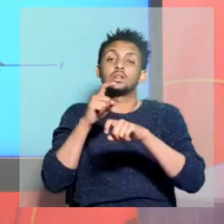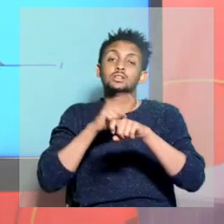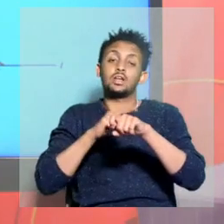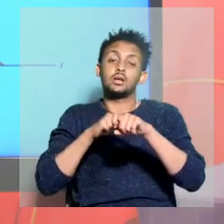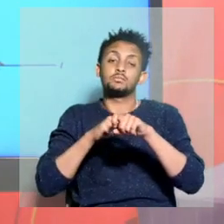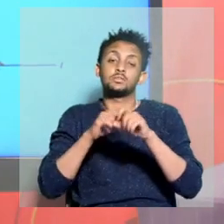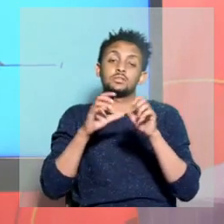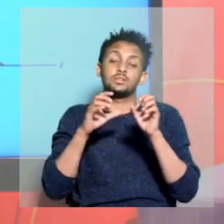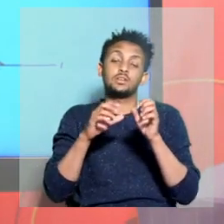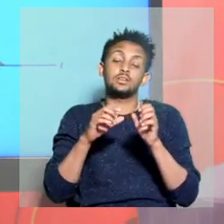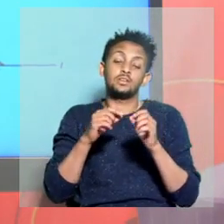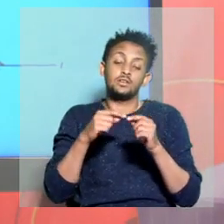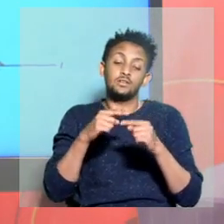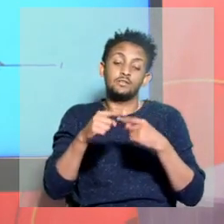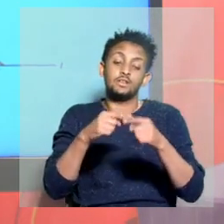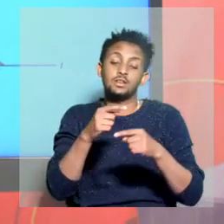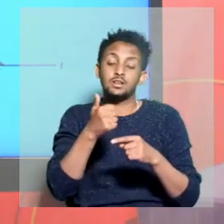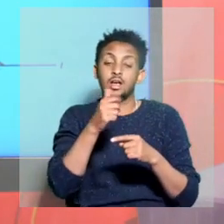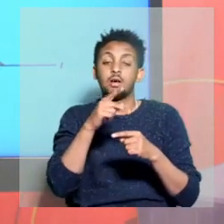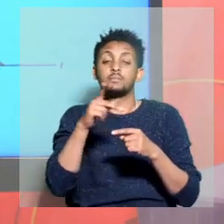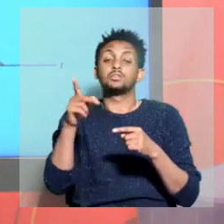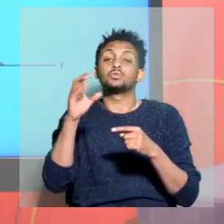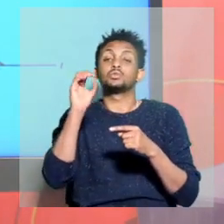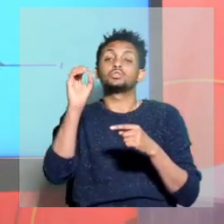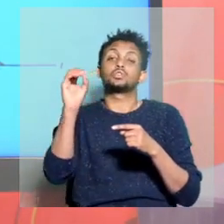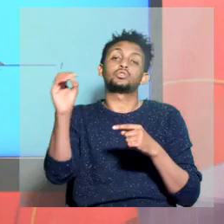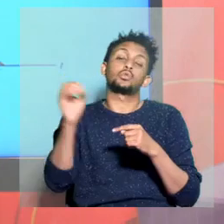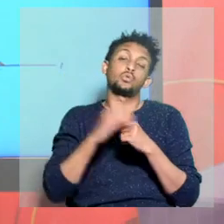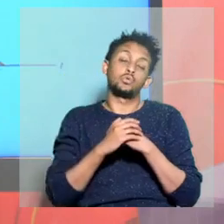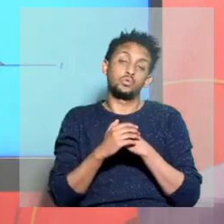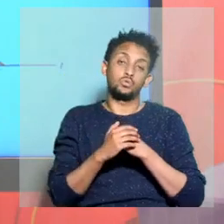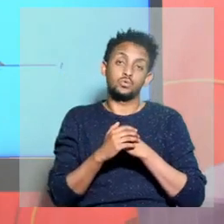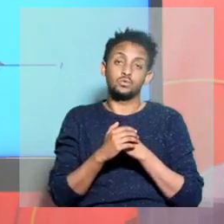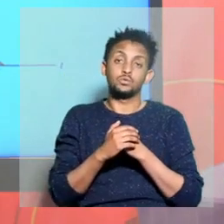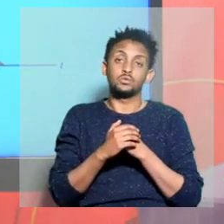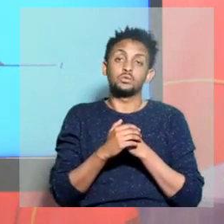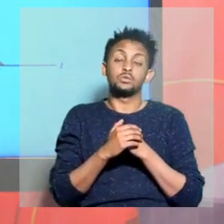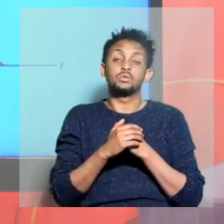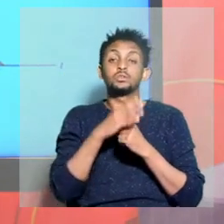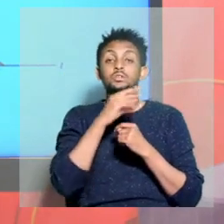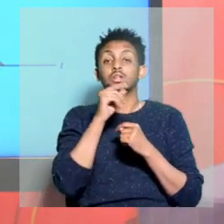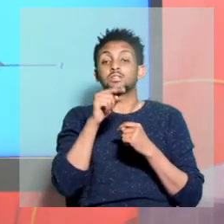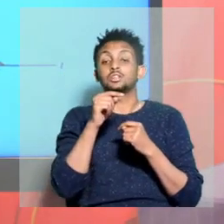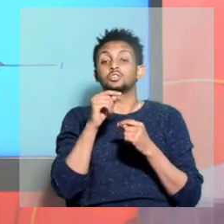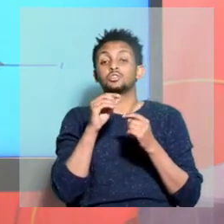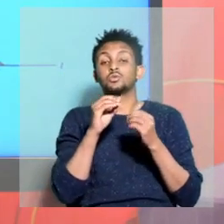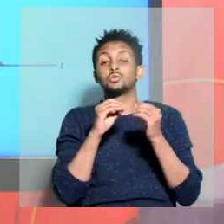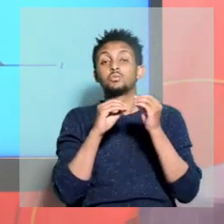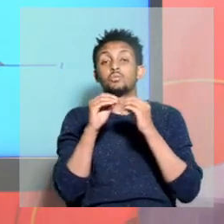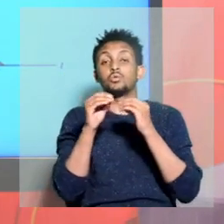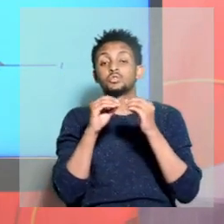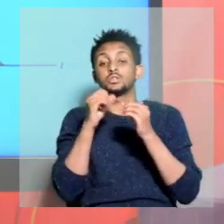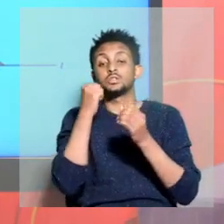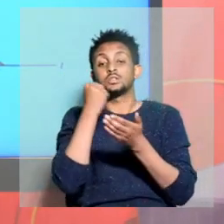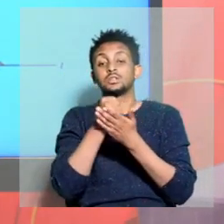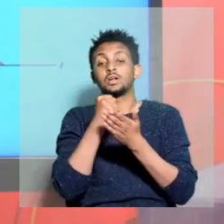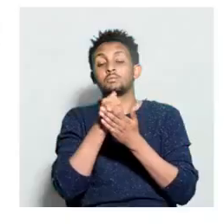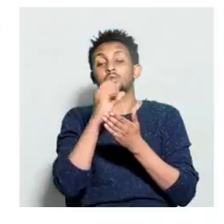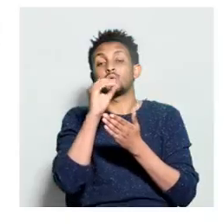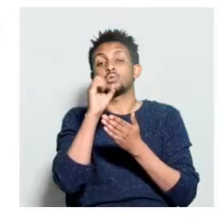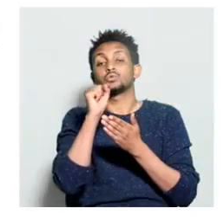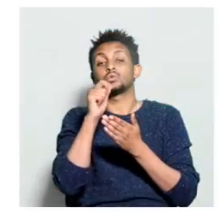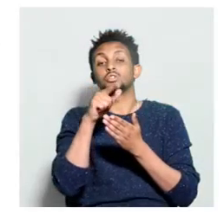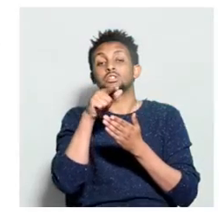time goes to infinity, its amplitude becomes zero, or it will stop oscillating. Such a motion is known to be damping